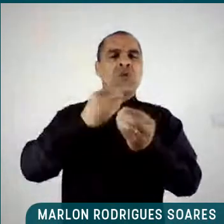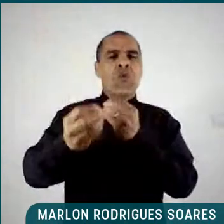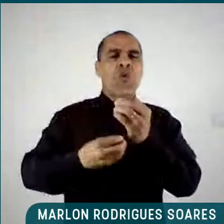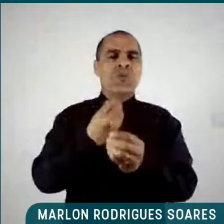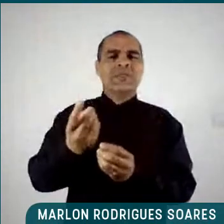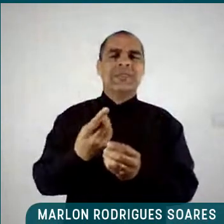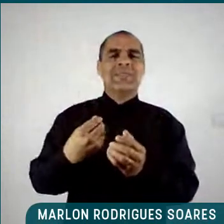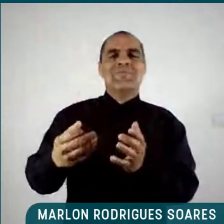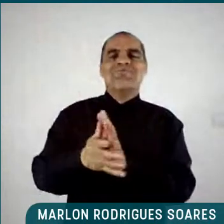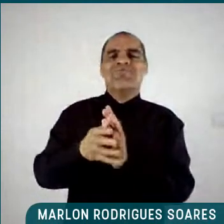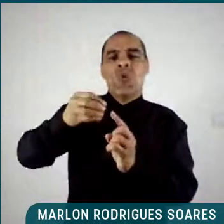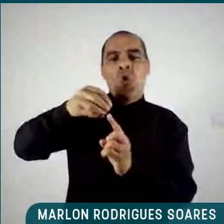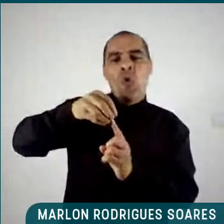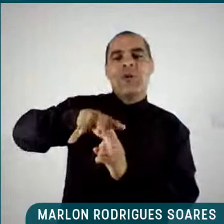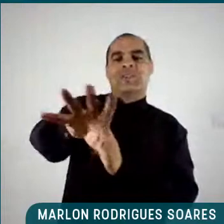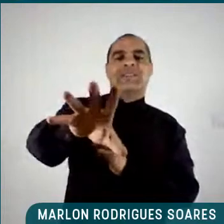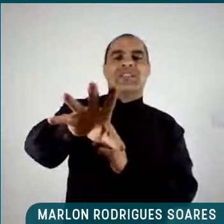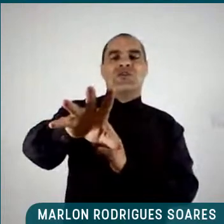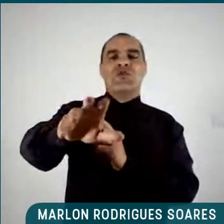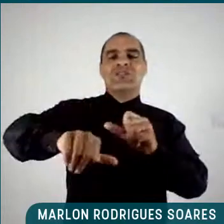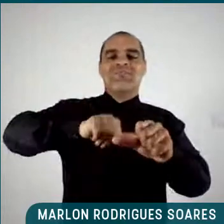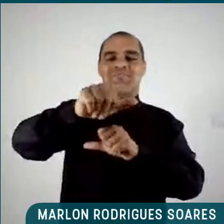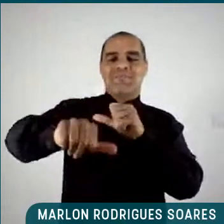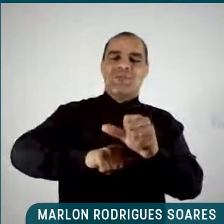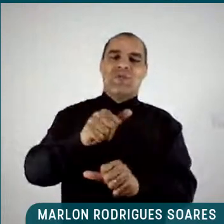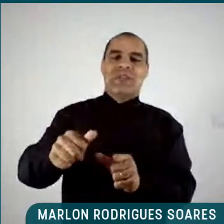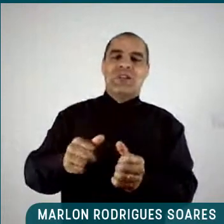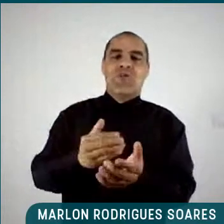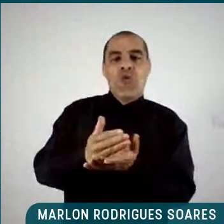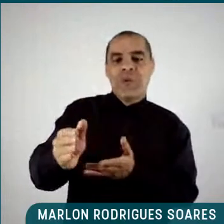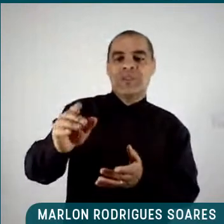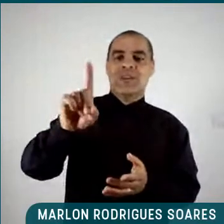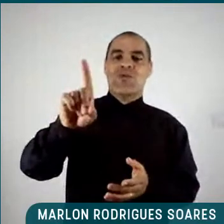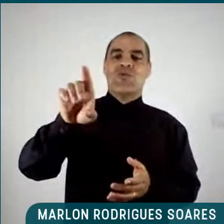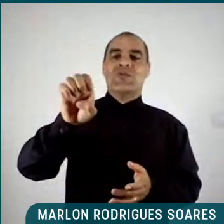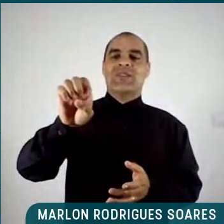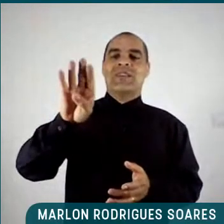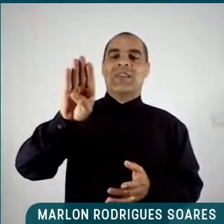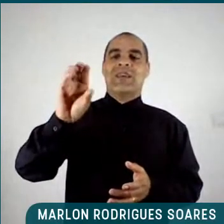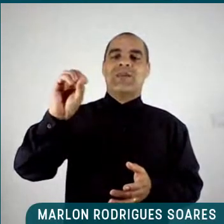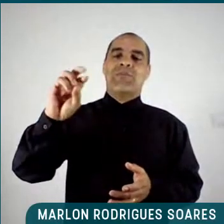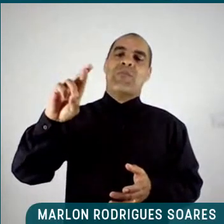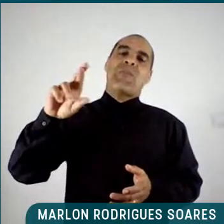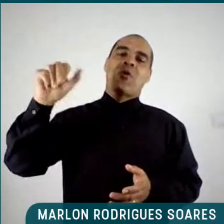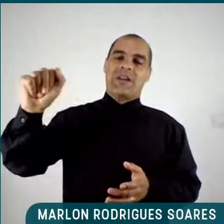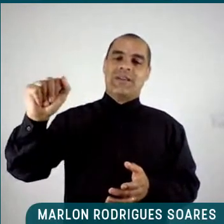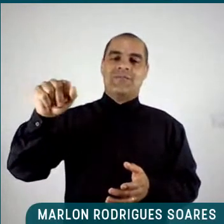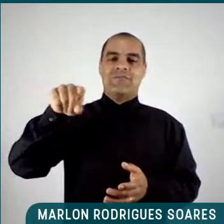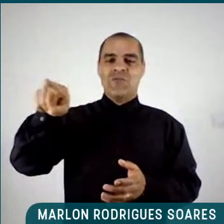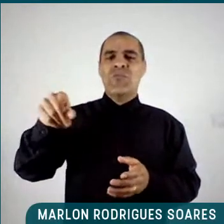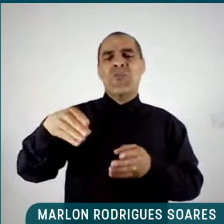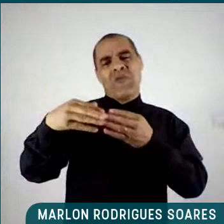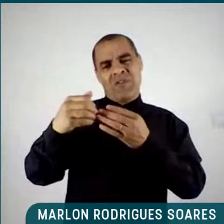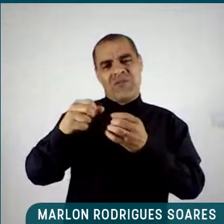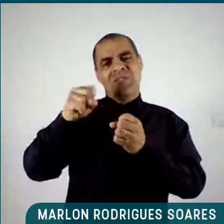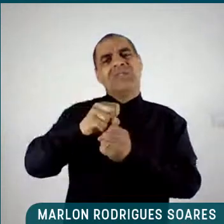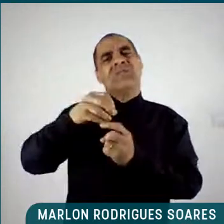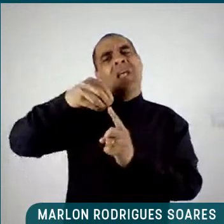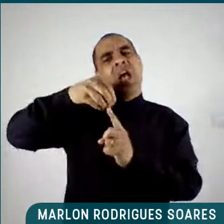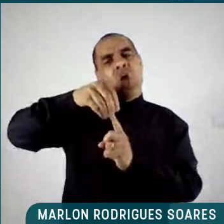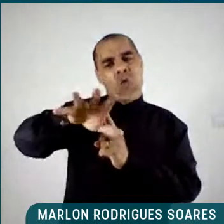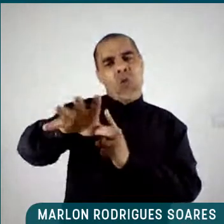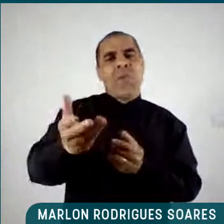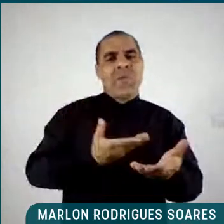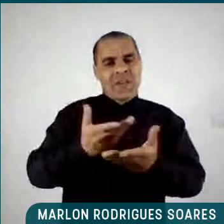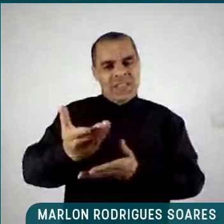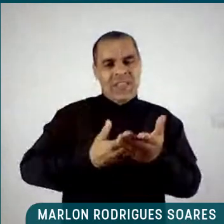I territórios. would like you to tell us Eu queria something that começar can com help você, us Débora, to por favor, expand our role in our own segments. compartilhar com a Deborah, gente perhaps you can o que